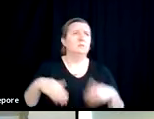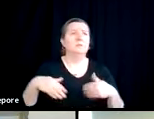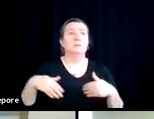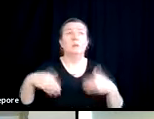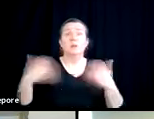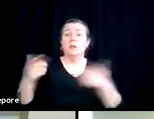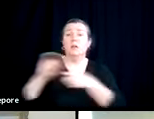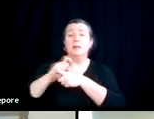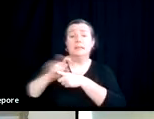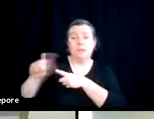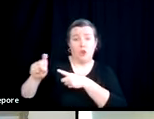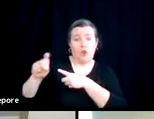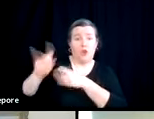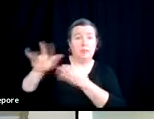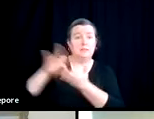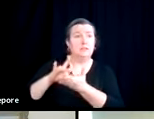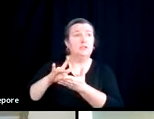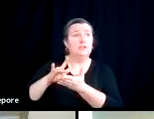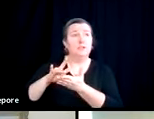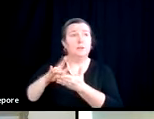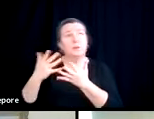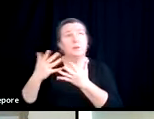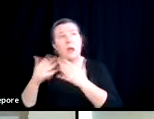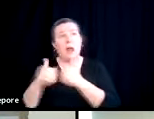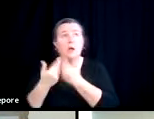training will be on the use of the system